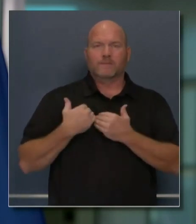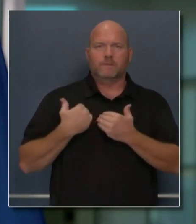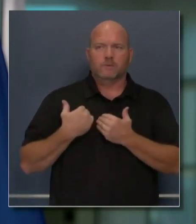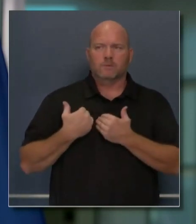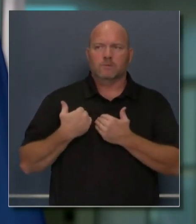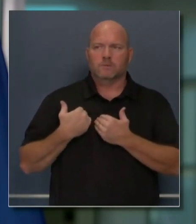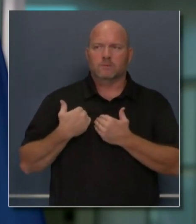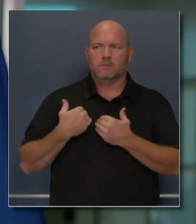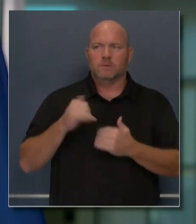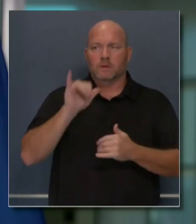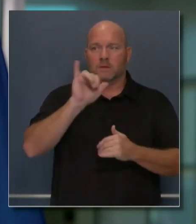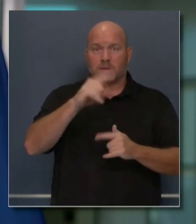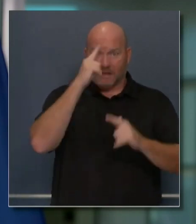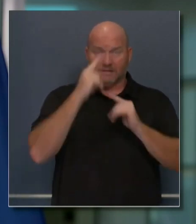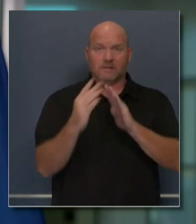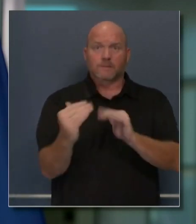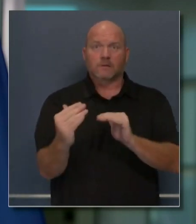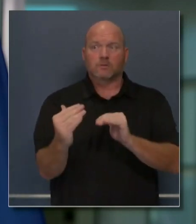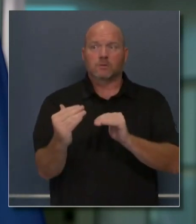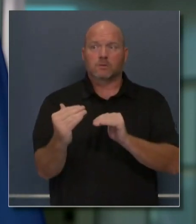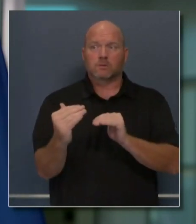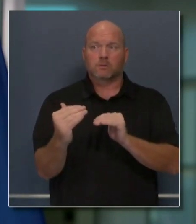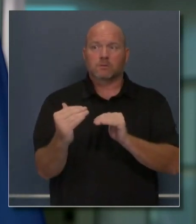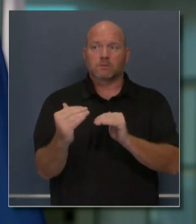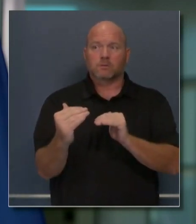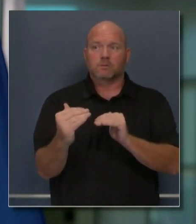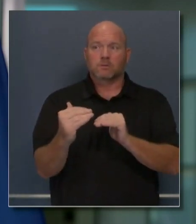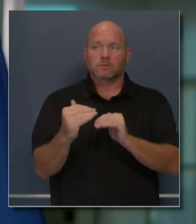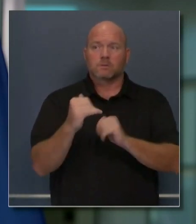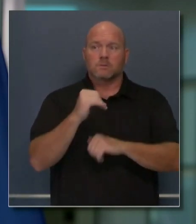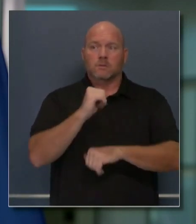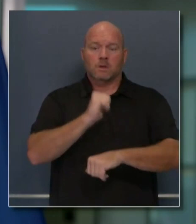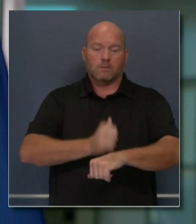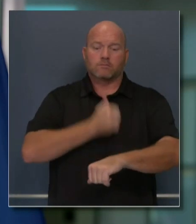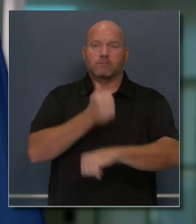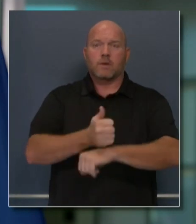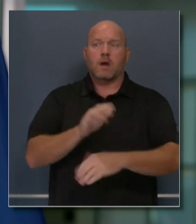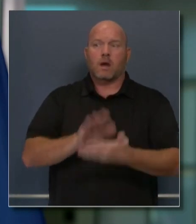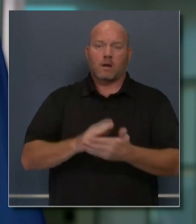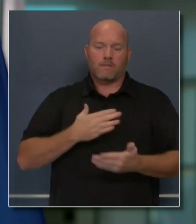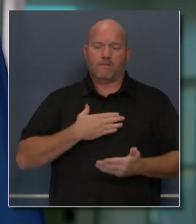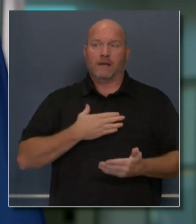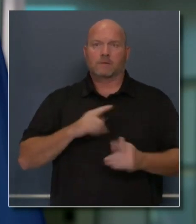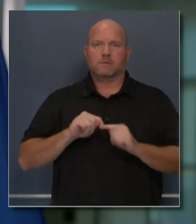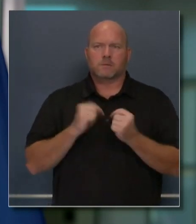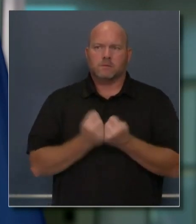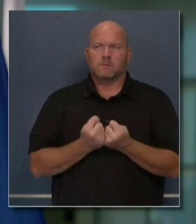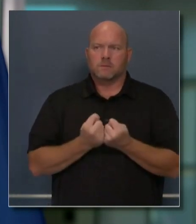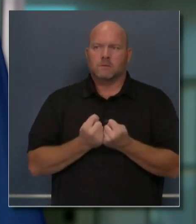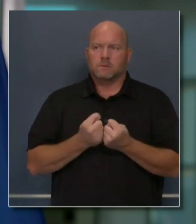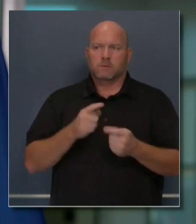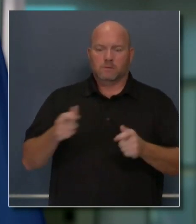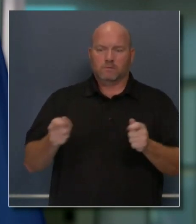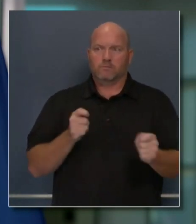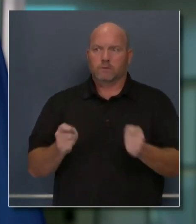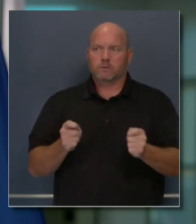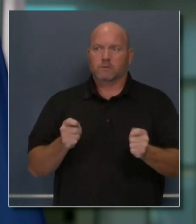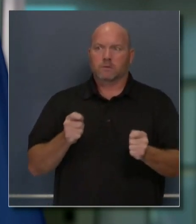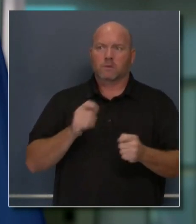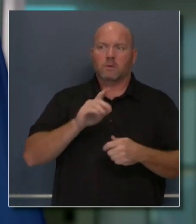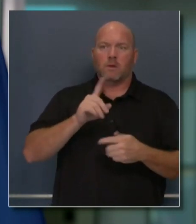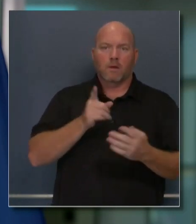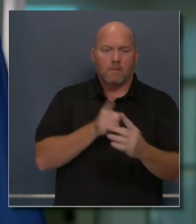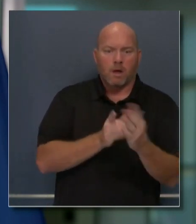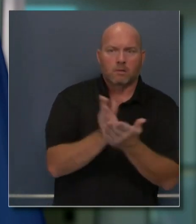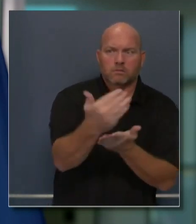the expectation that is placed upon this administration and administrations across this state to keep